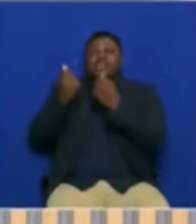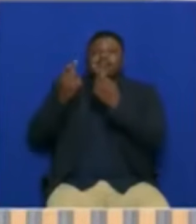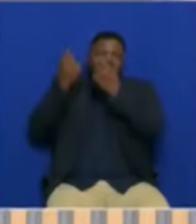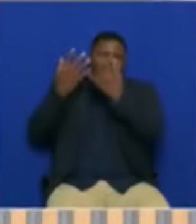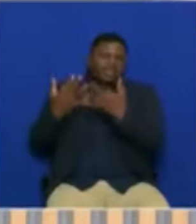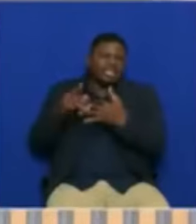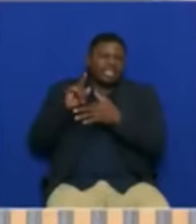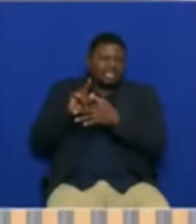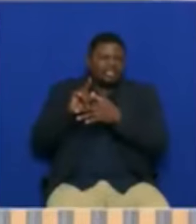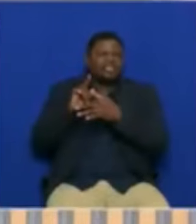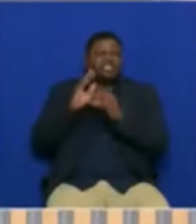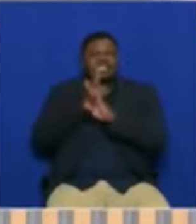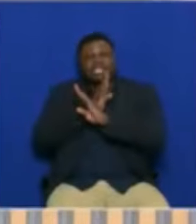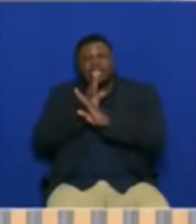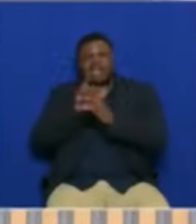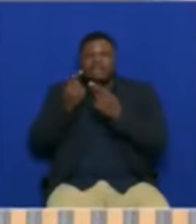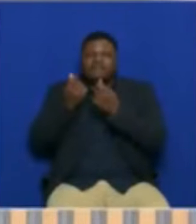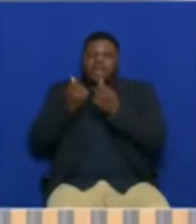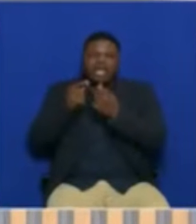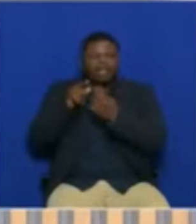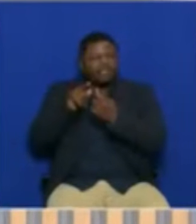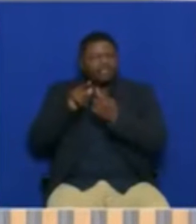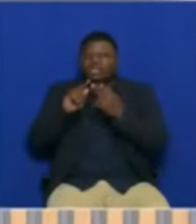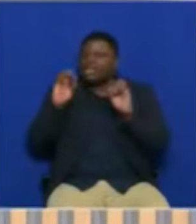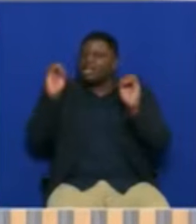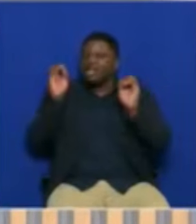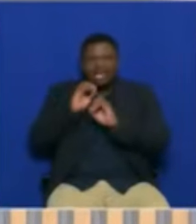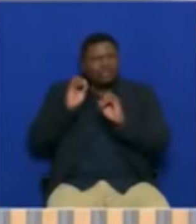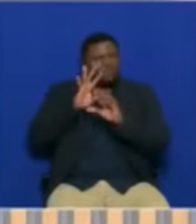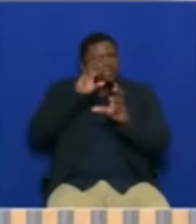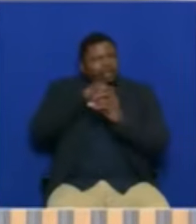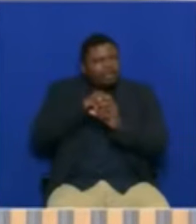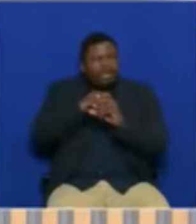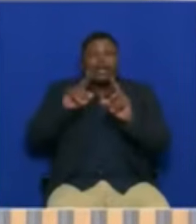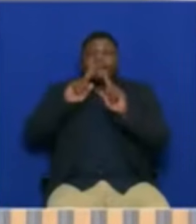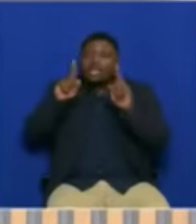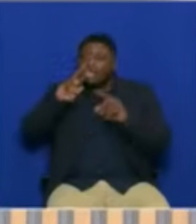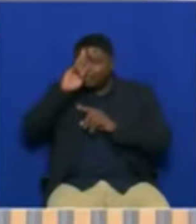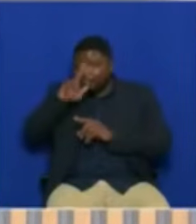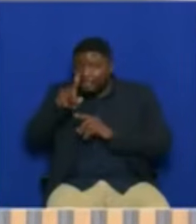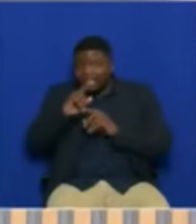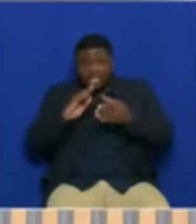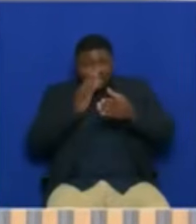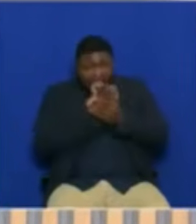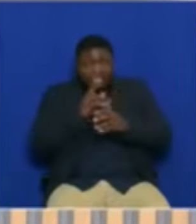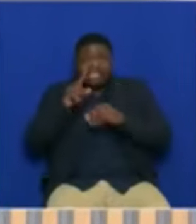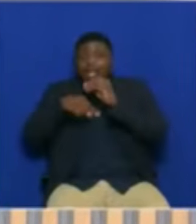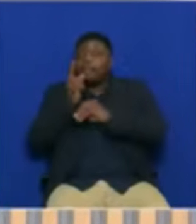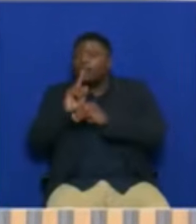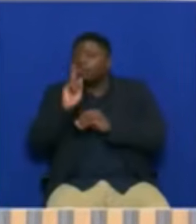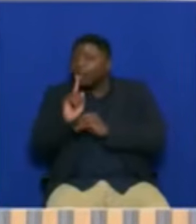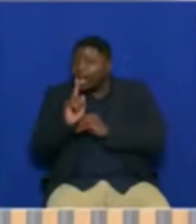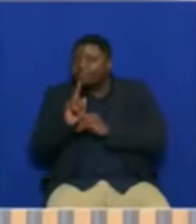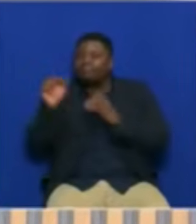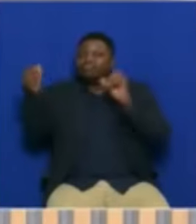about the recruitment and appointment of Brigadier Mokwele. Yes.